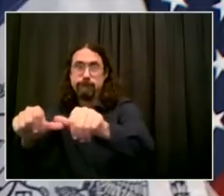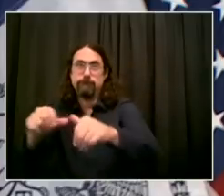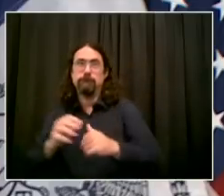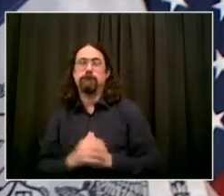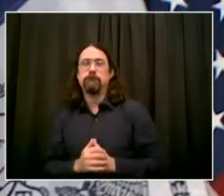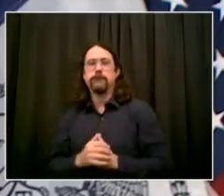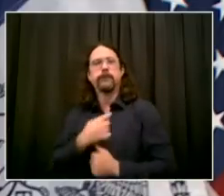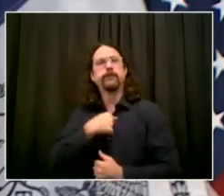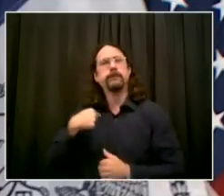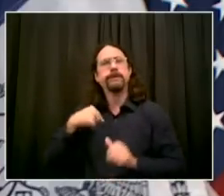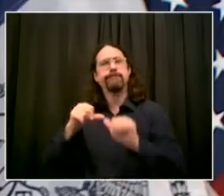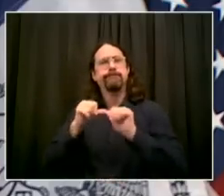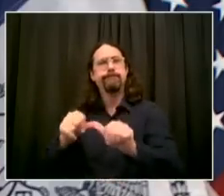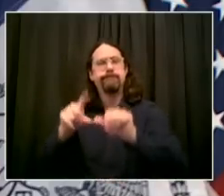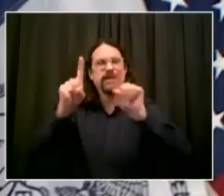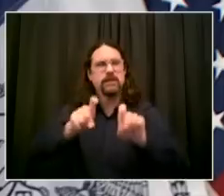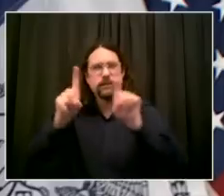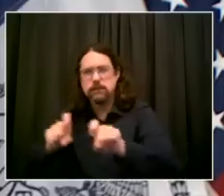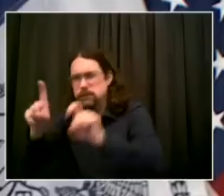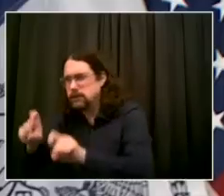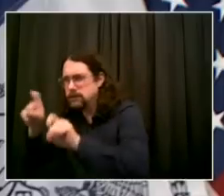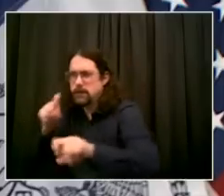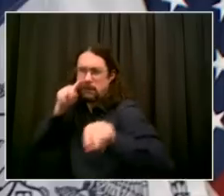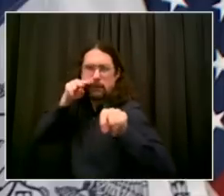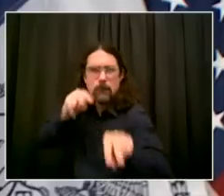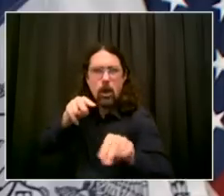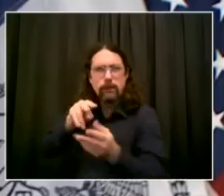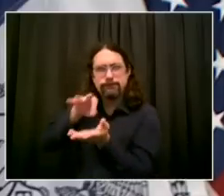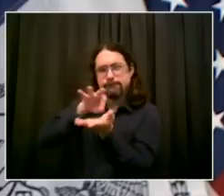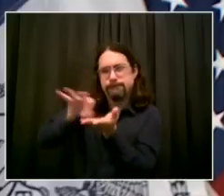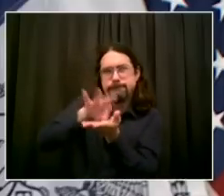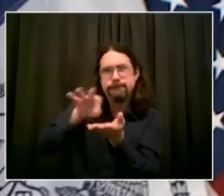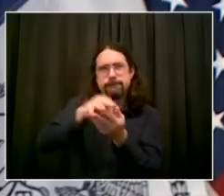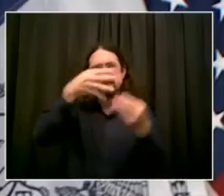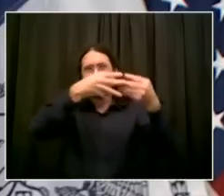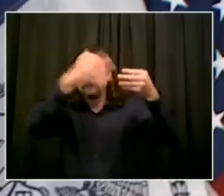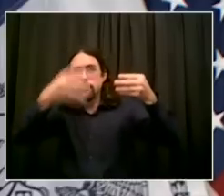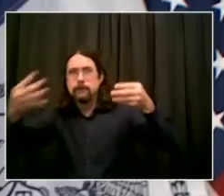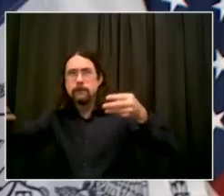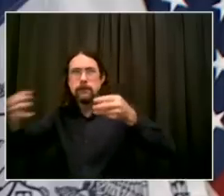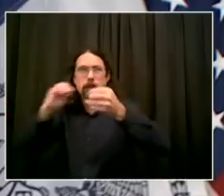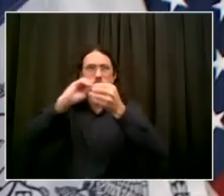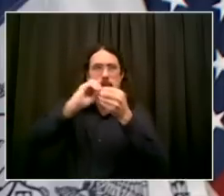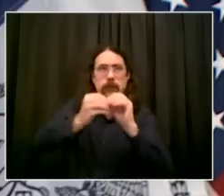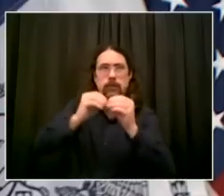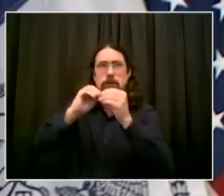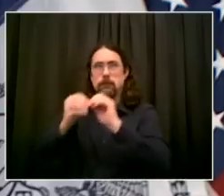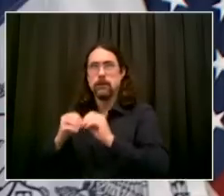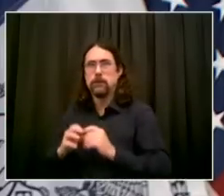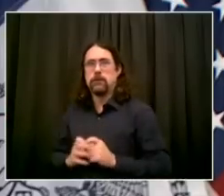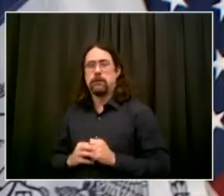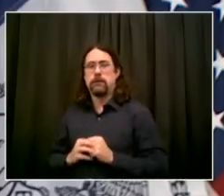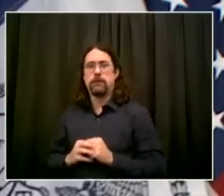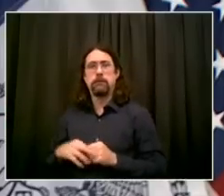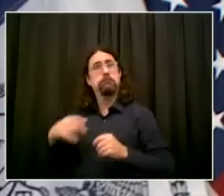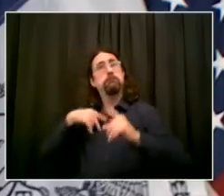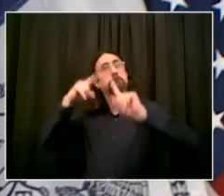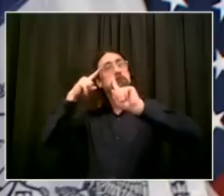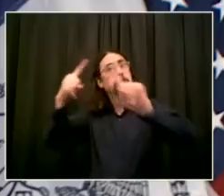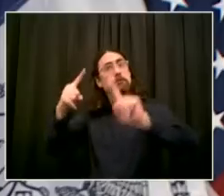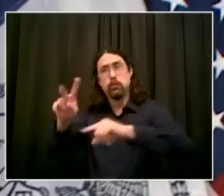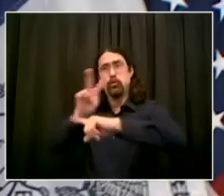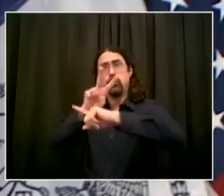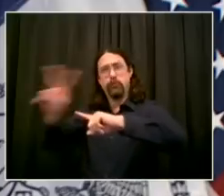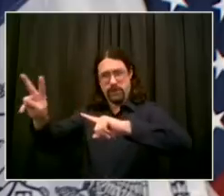that extraordinary effort, it might go longer, and none of us wants to see that happen. We're going to continue to remind people it is ultimately all about each and every one of you.